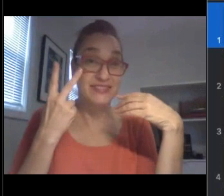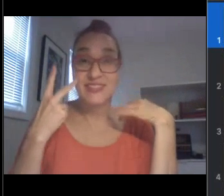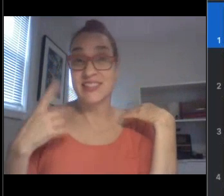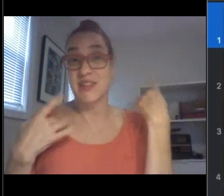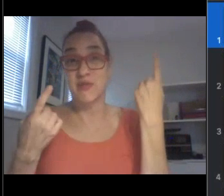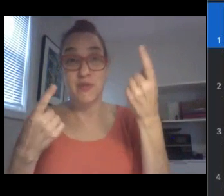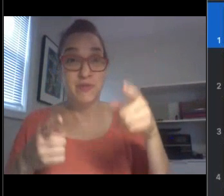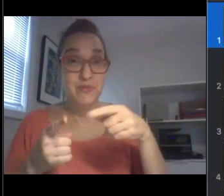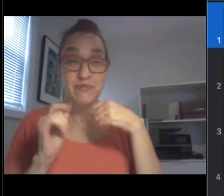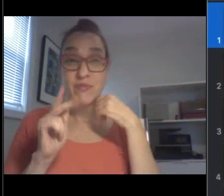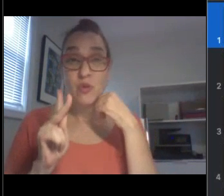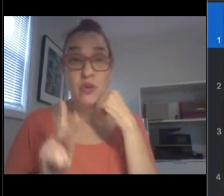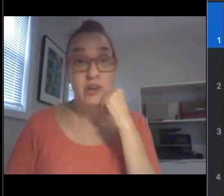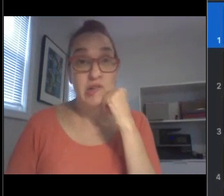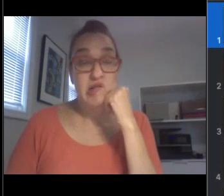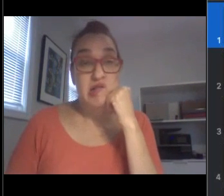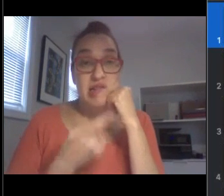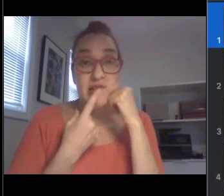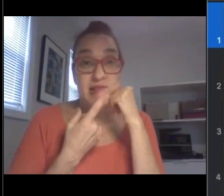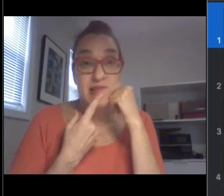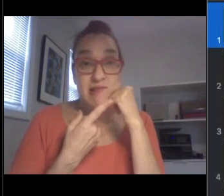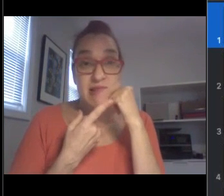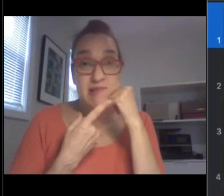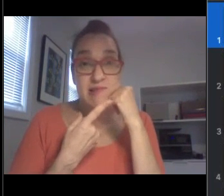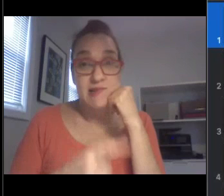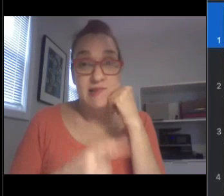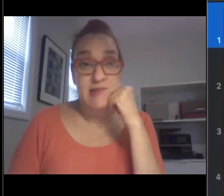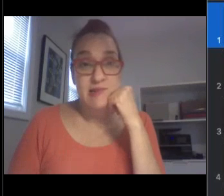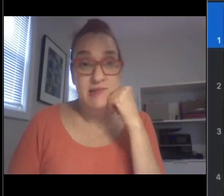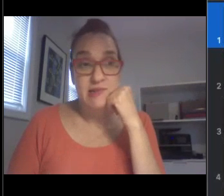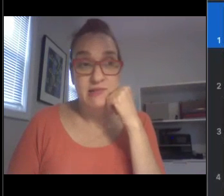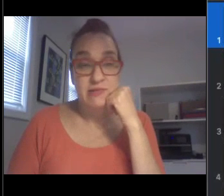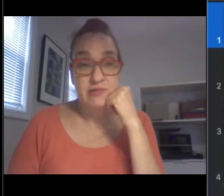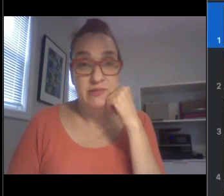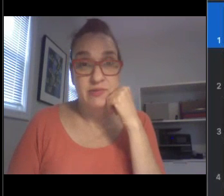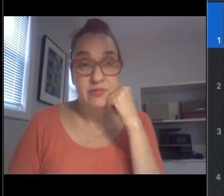So let's see, what's the best way to go about this?